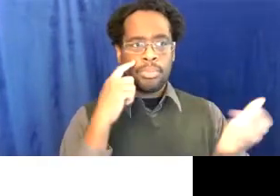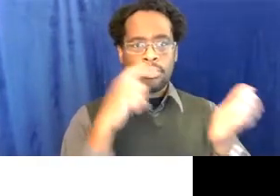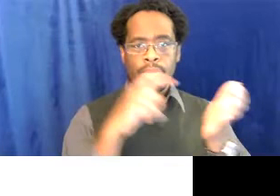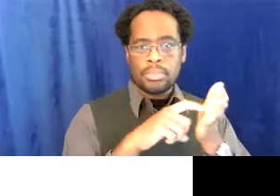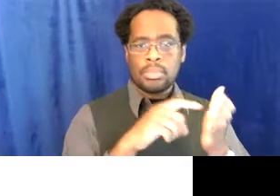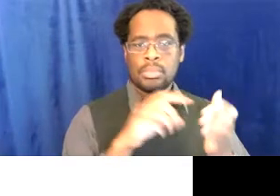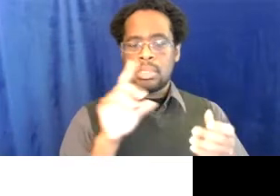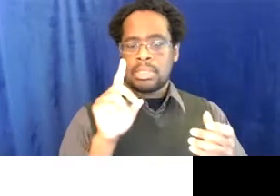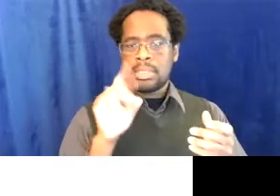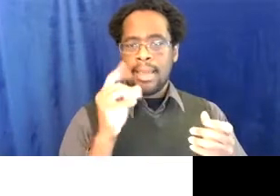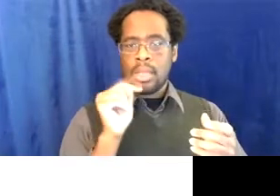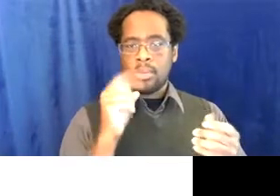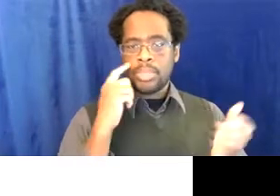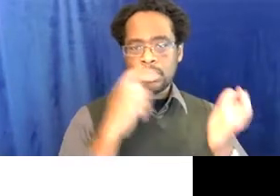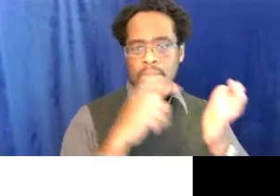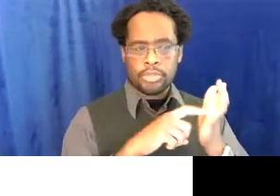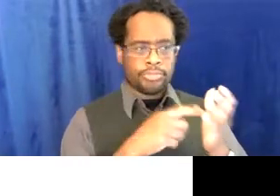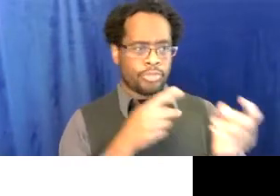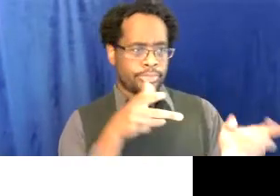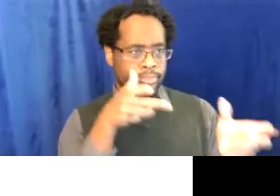board.